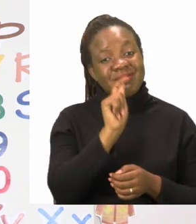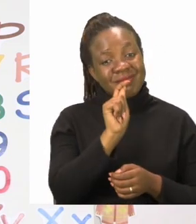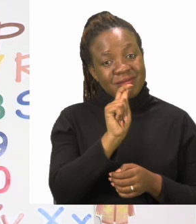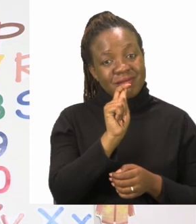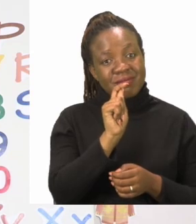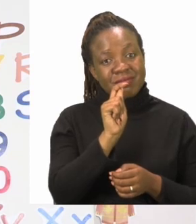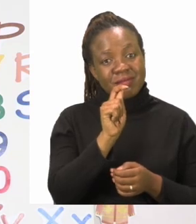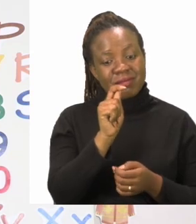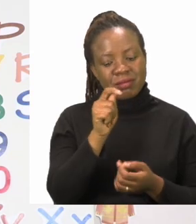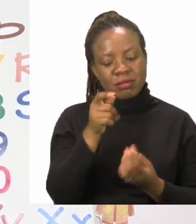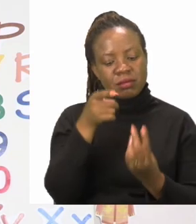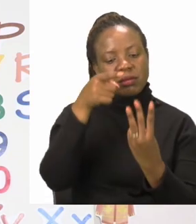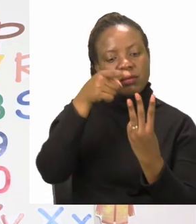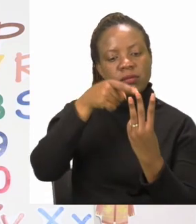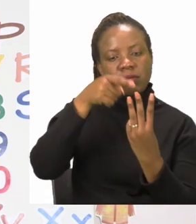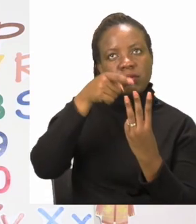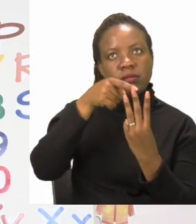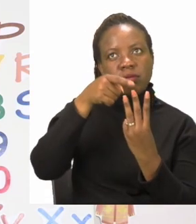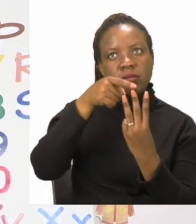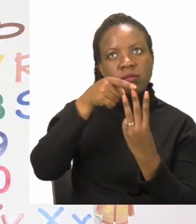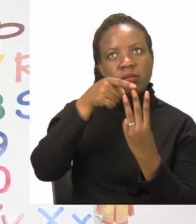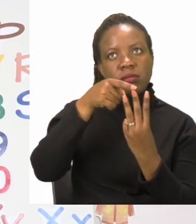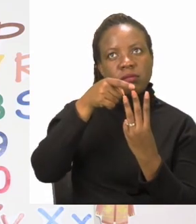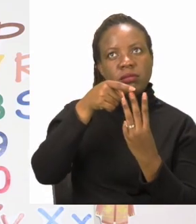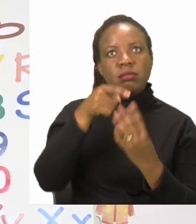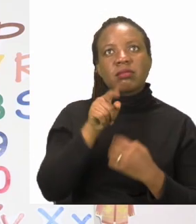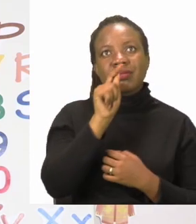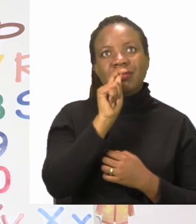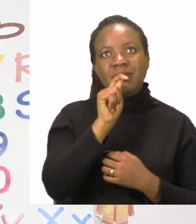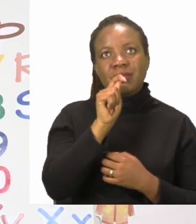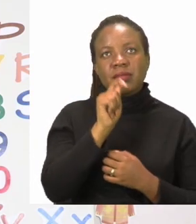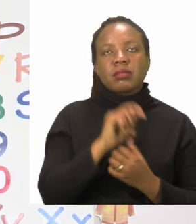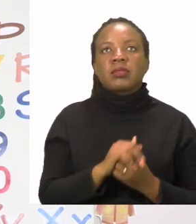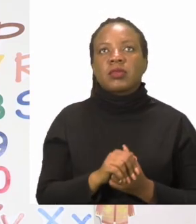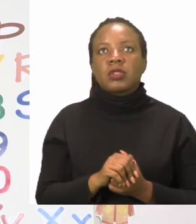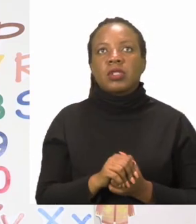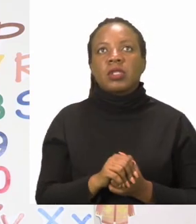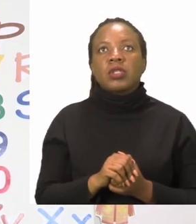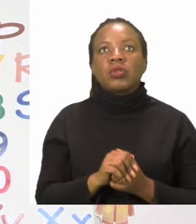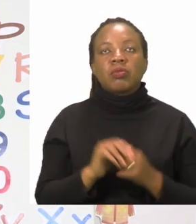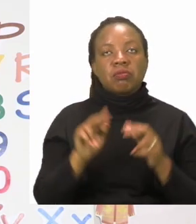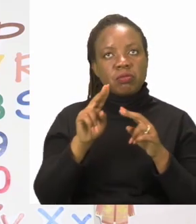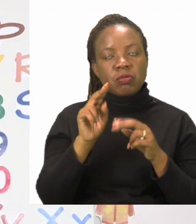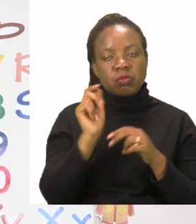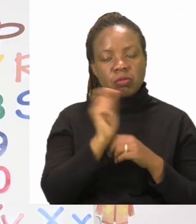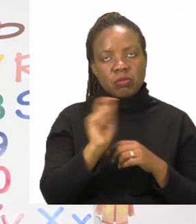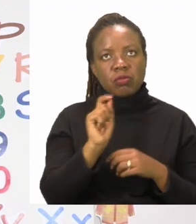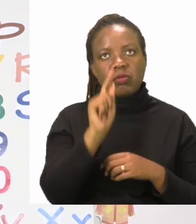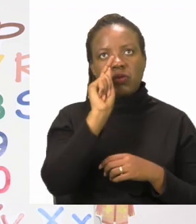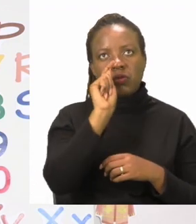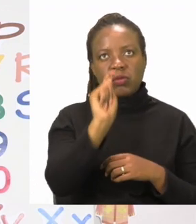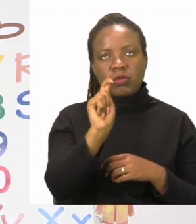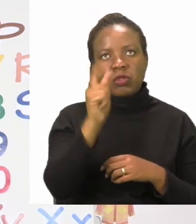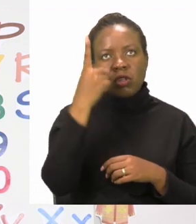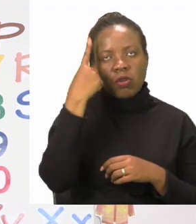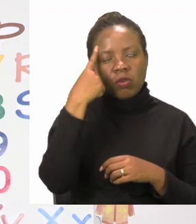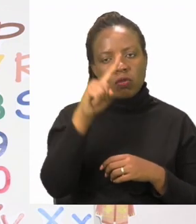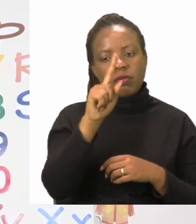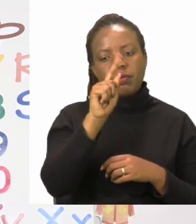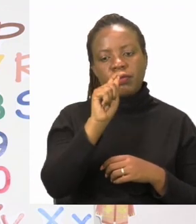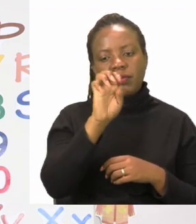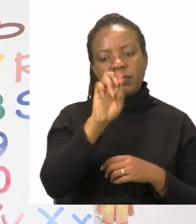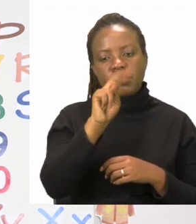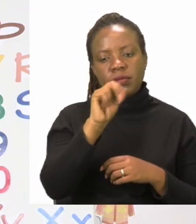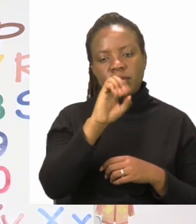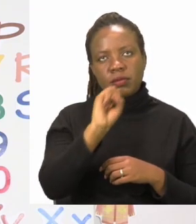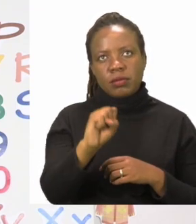tens. So we're going to go ahead and write a T for tens. The next one says,